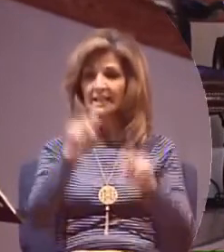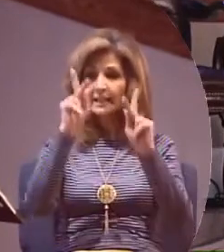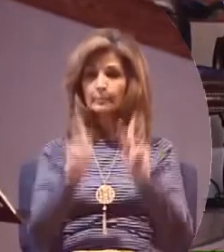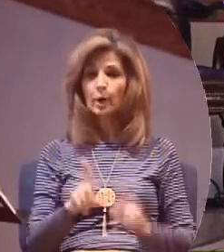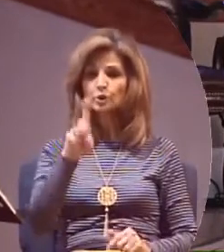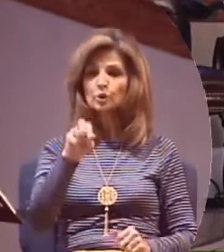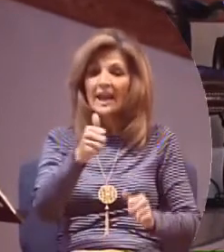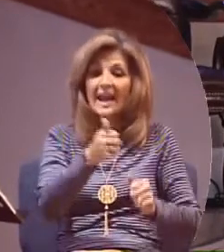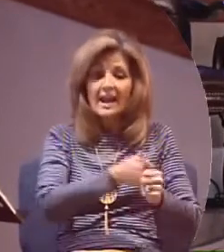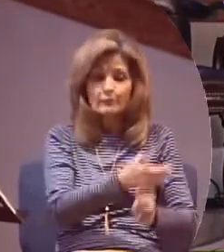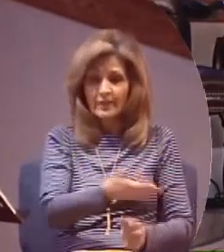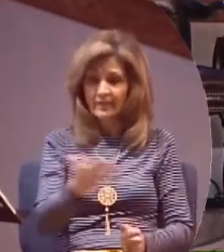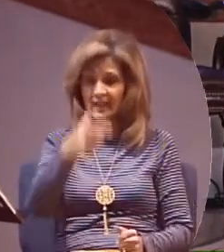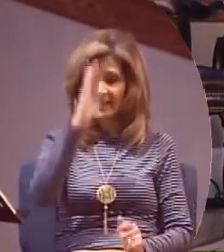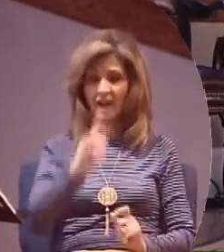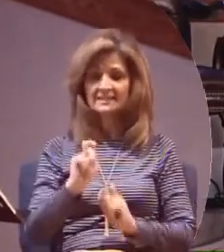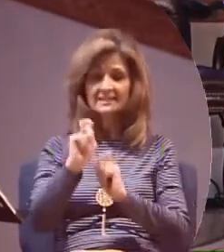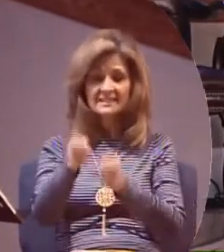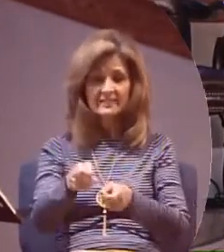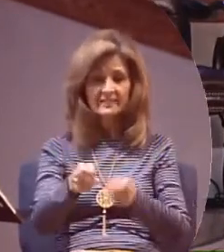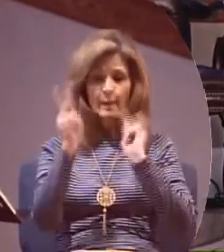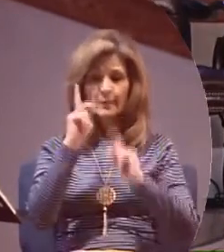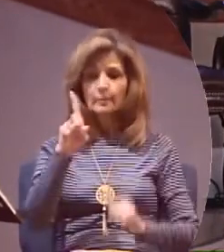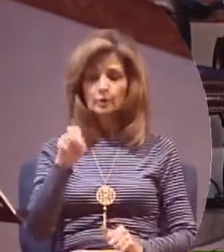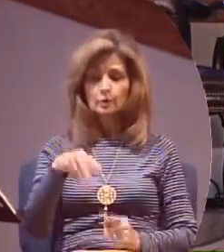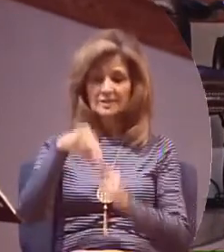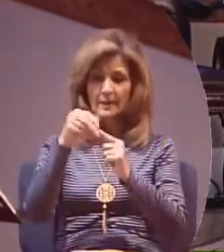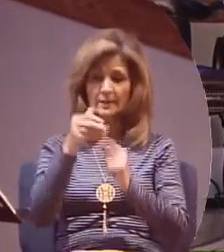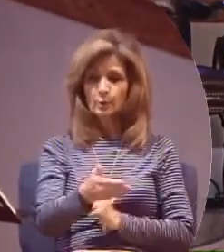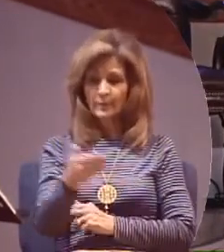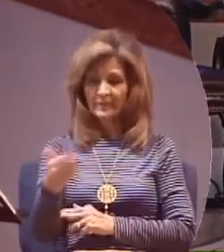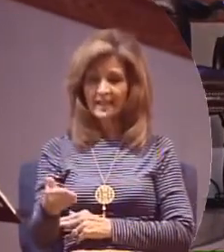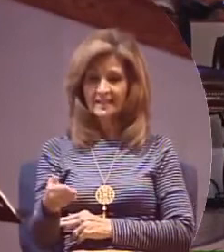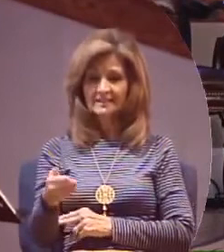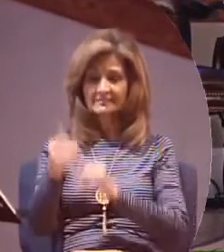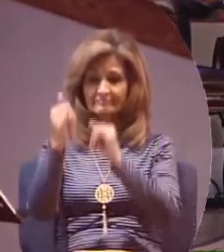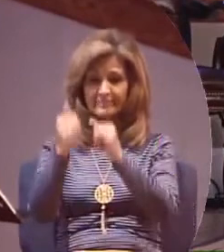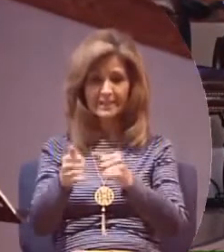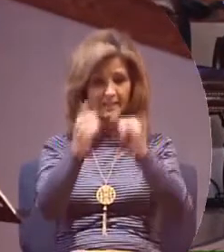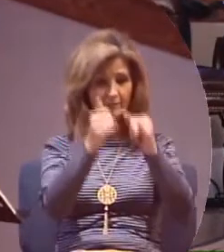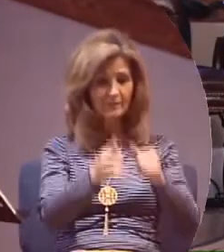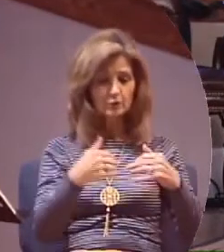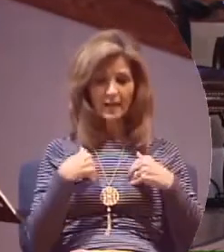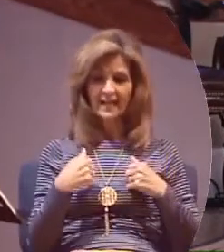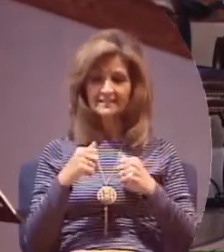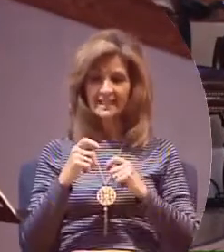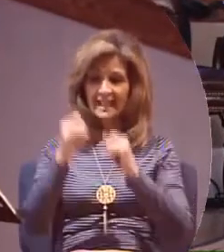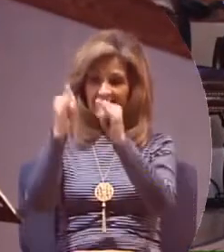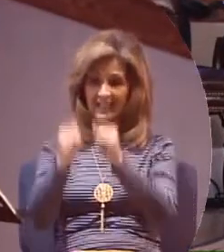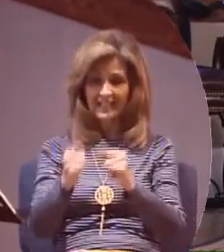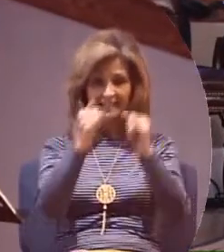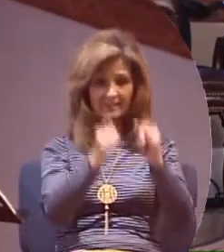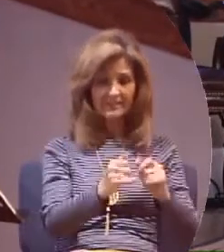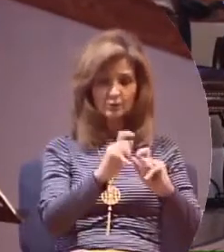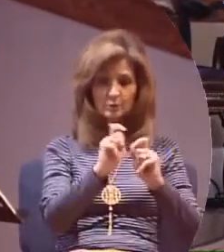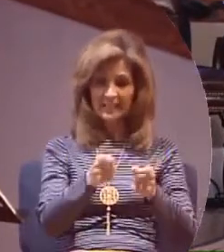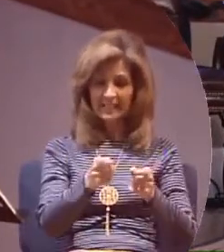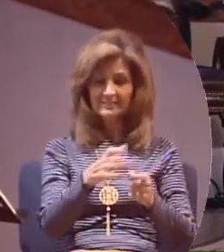do everything. God's gifted people to do certain things. And I guess another moral of the story is keep your mouth and your hands off the man of